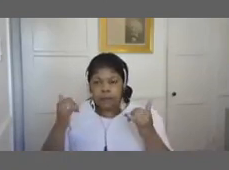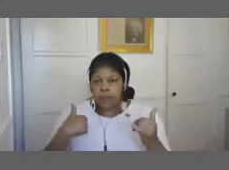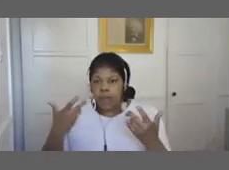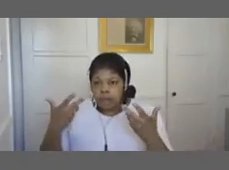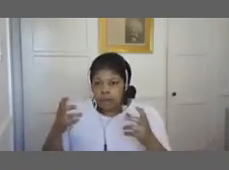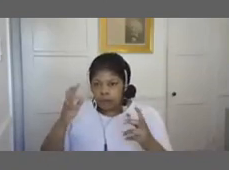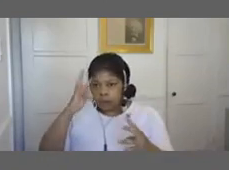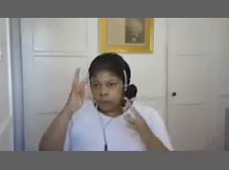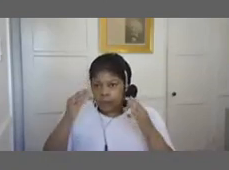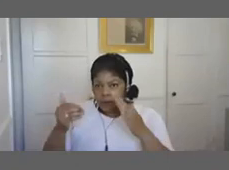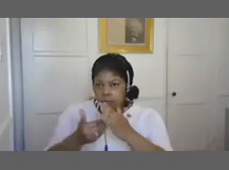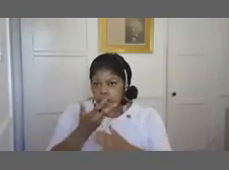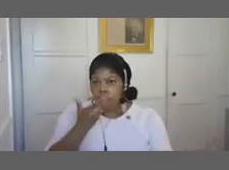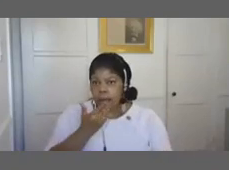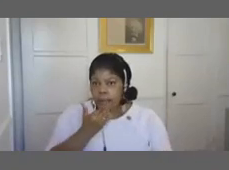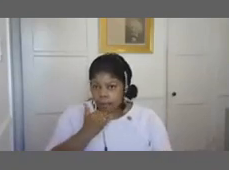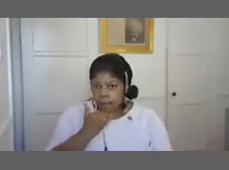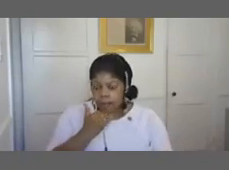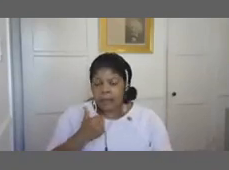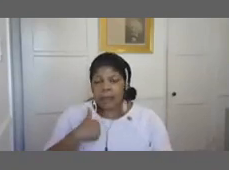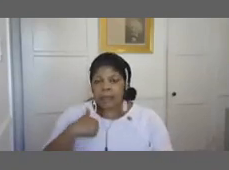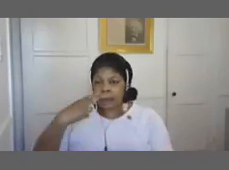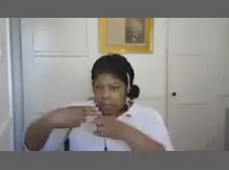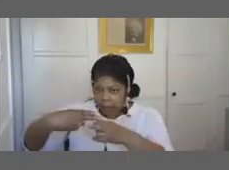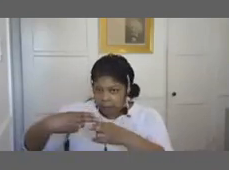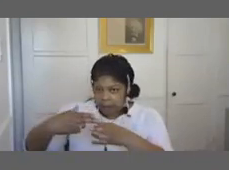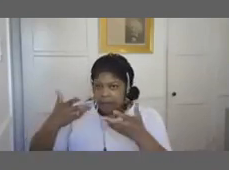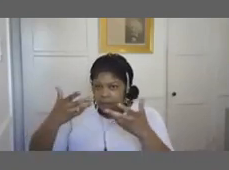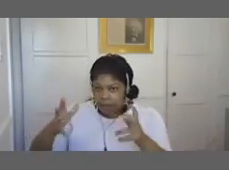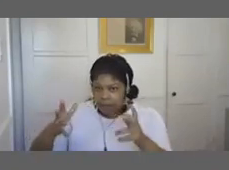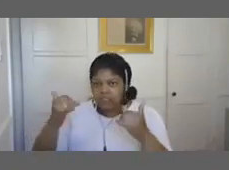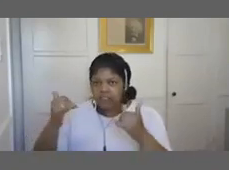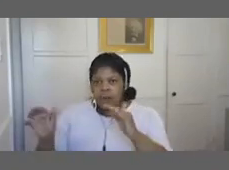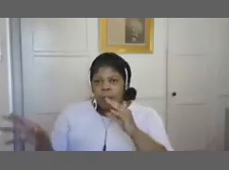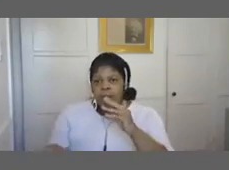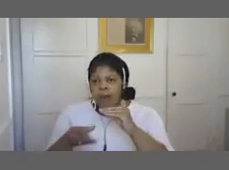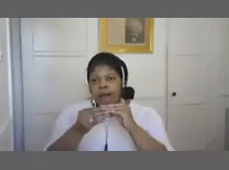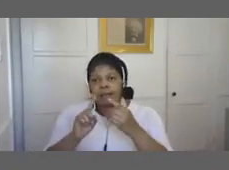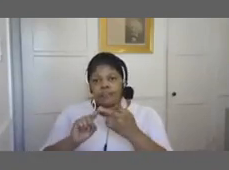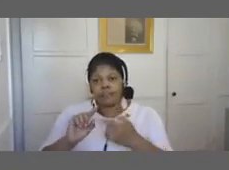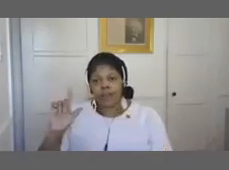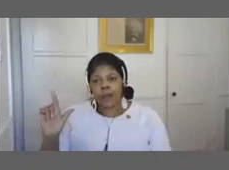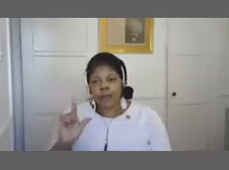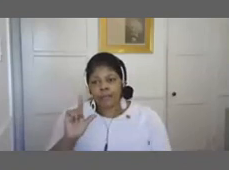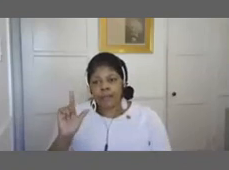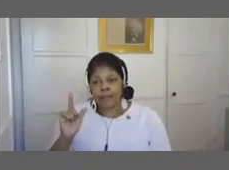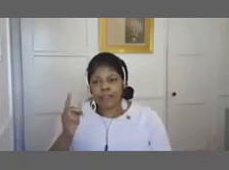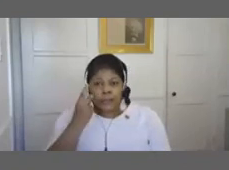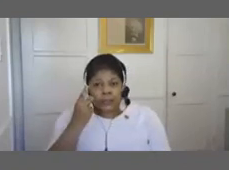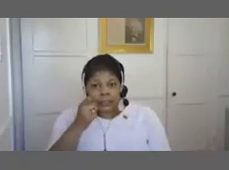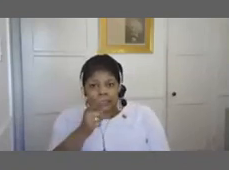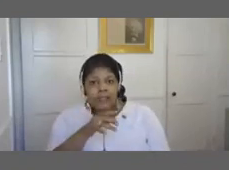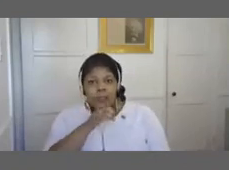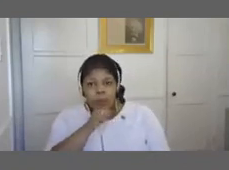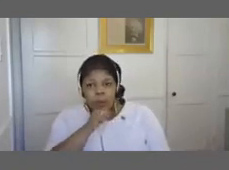I've named it and I've added it to my library. And you can see that I have one here. As you roll over it, there's the orange. There's the